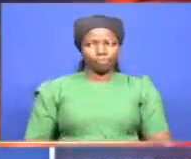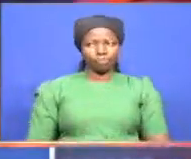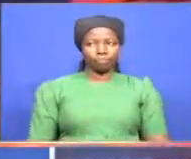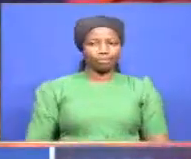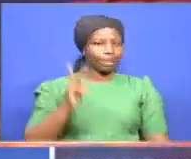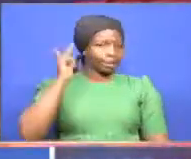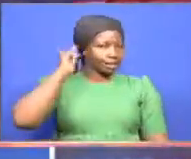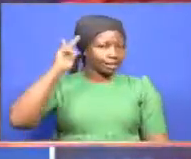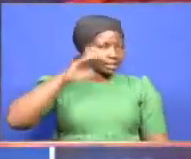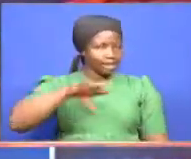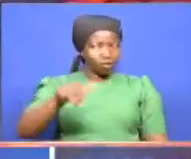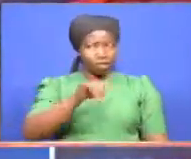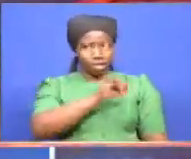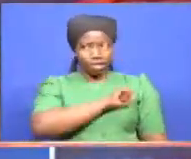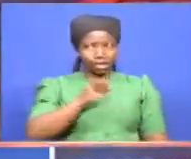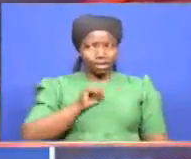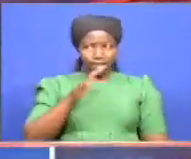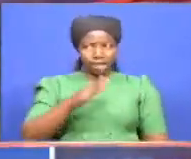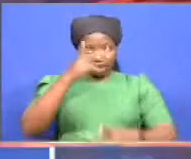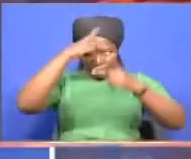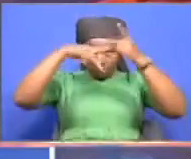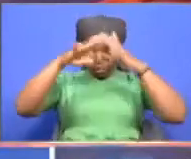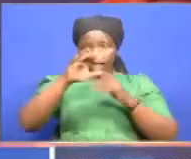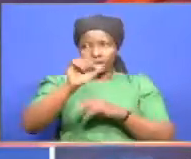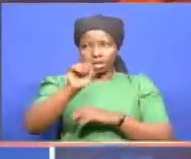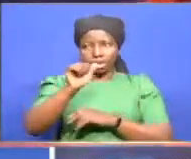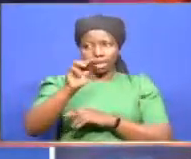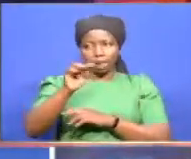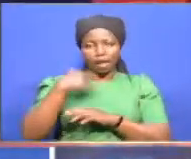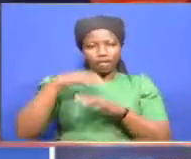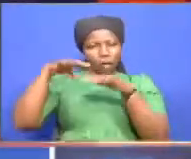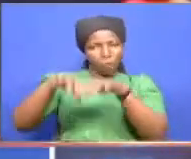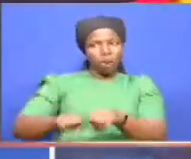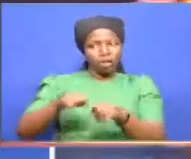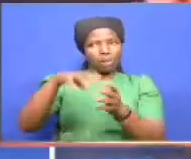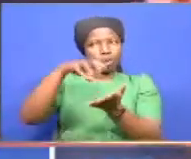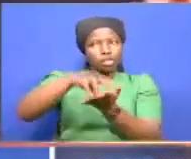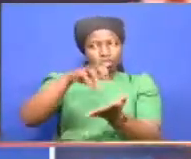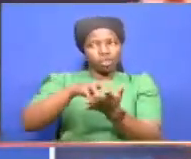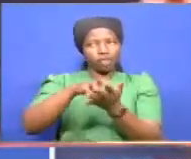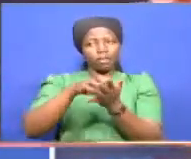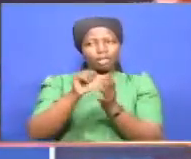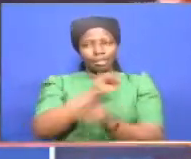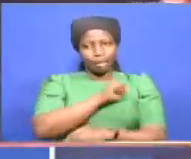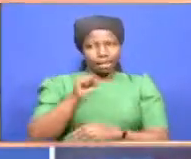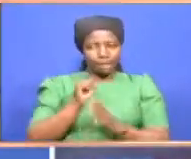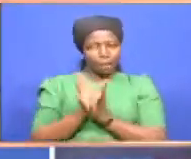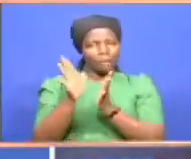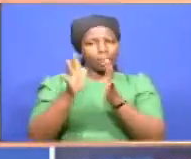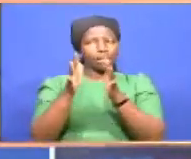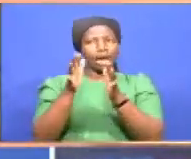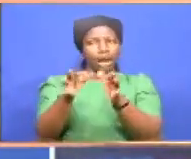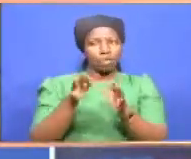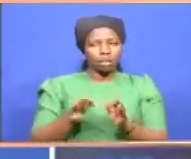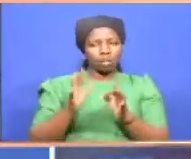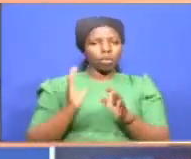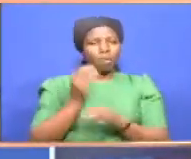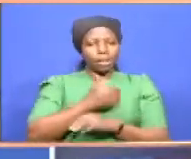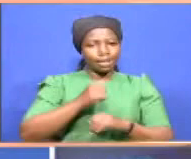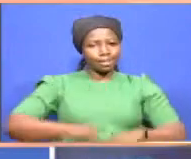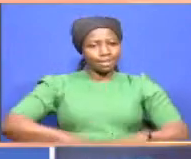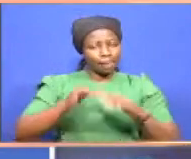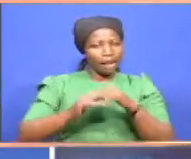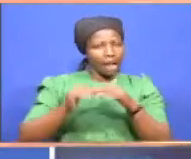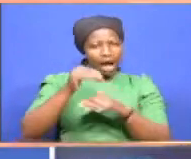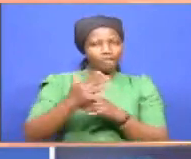Kisii County Senator Professor Sam Ongeri has taken over the reins of the Senate Public Accounts Committee following the reconstitution of the